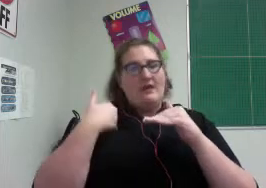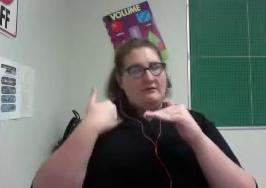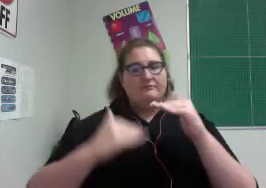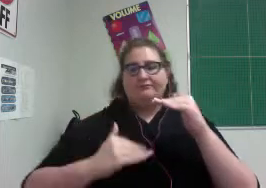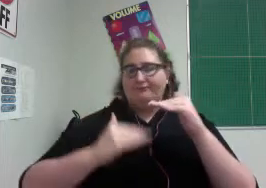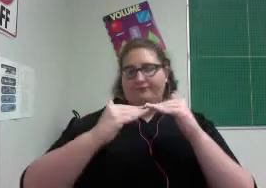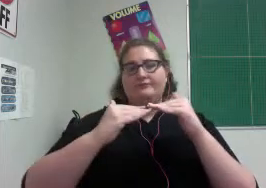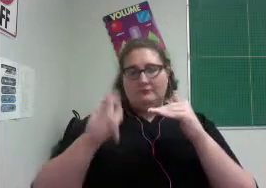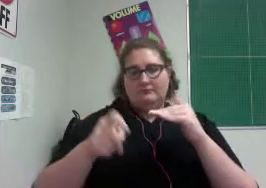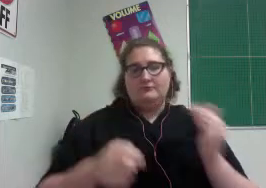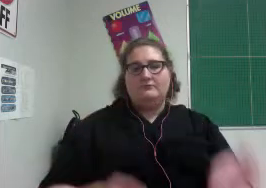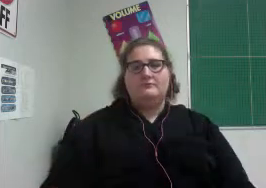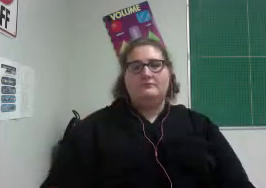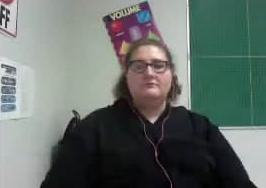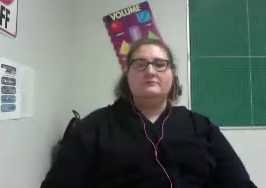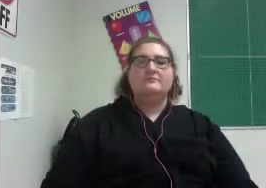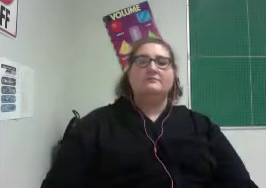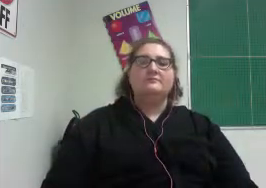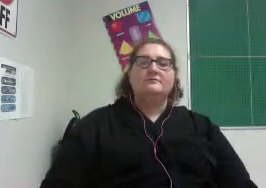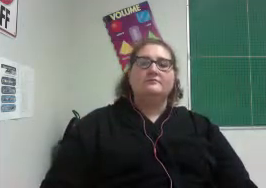28 days.